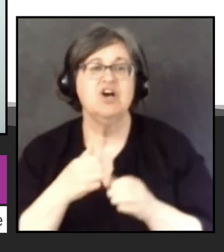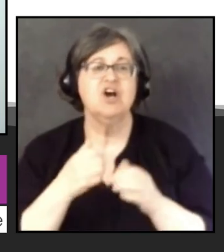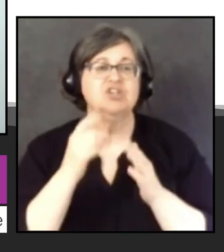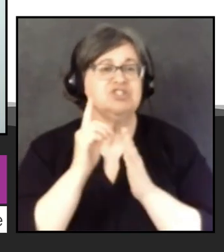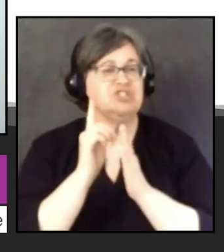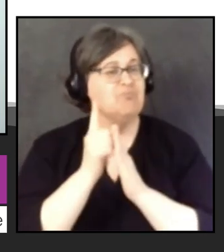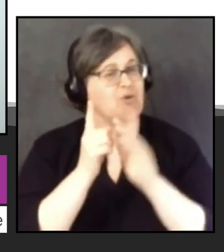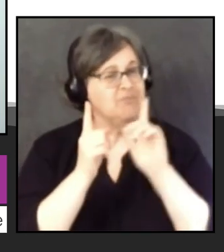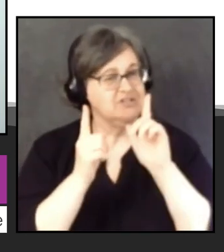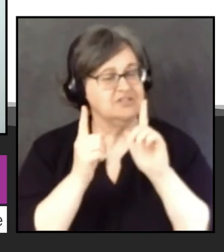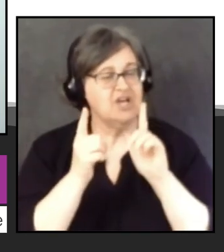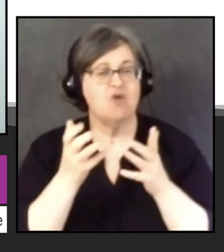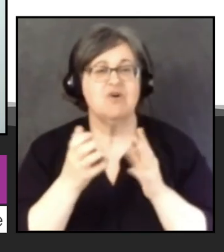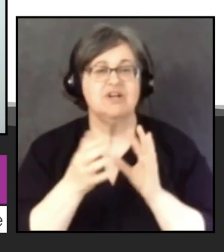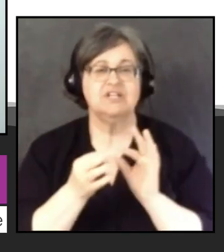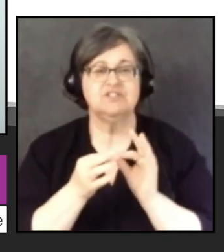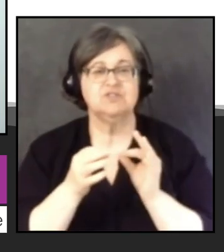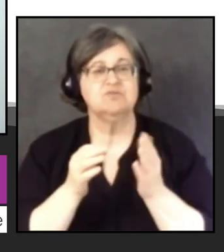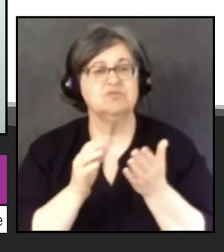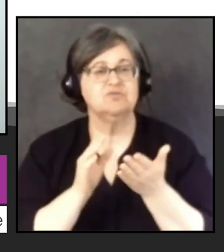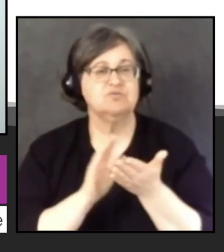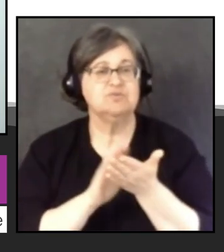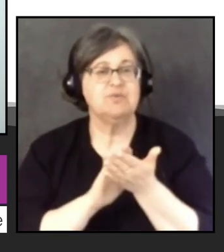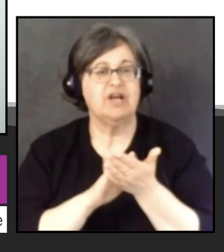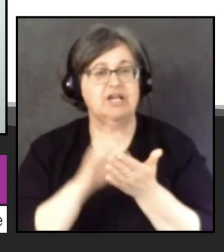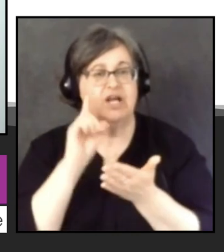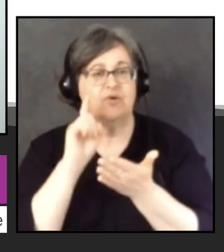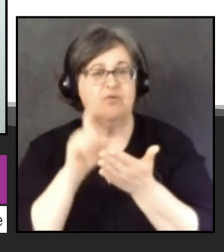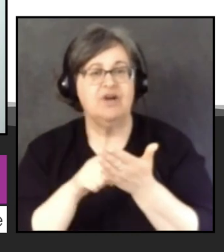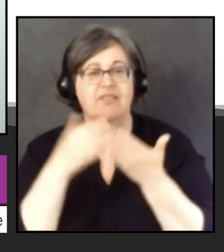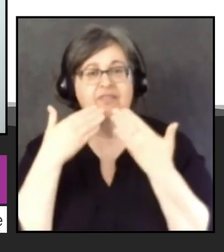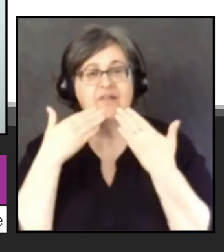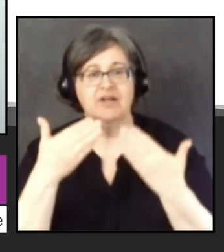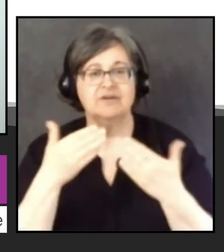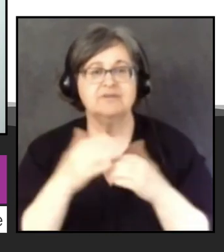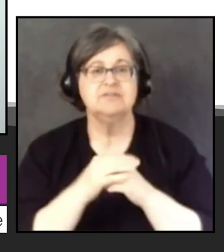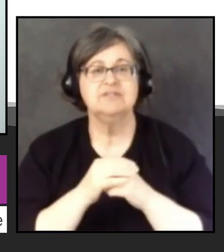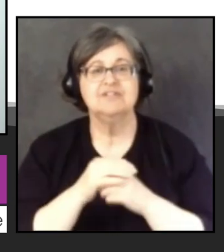a moment to recognize and thank